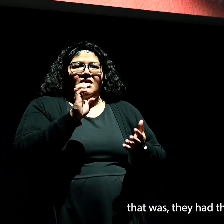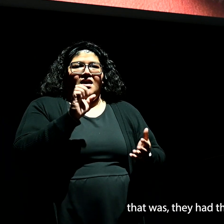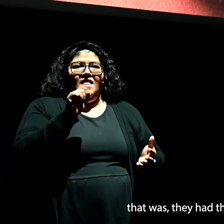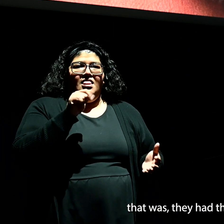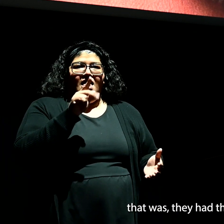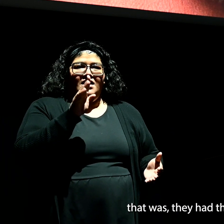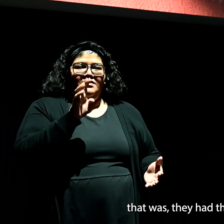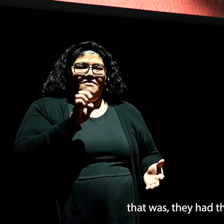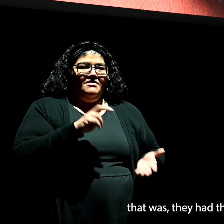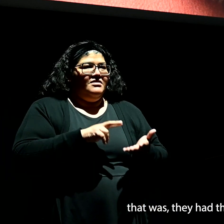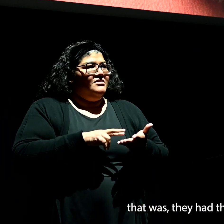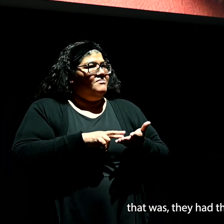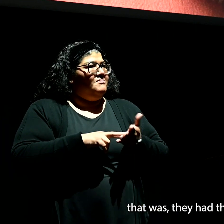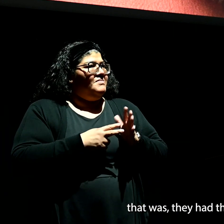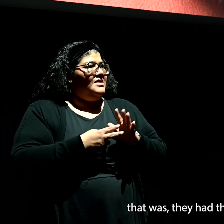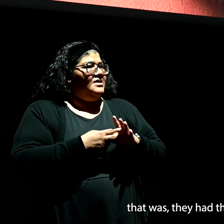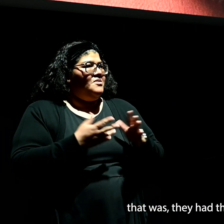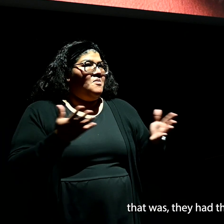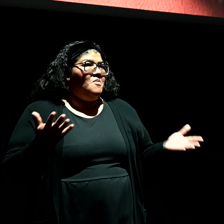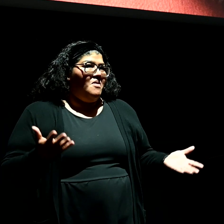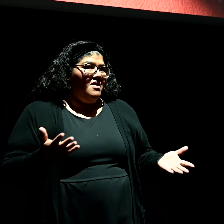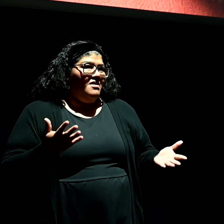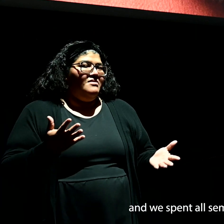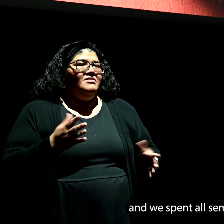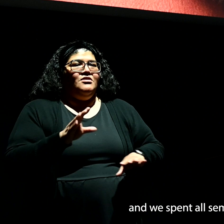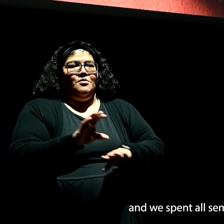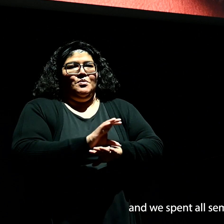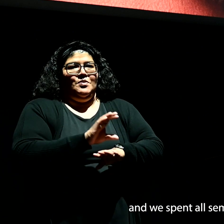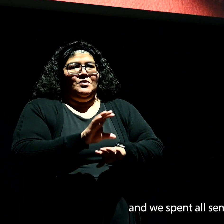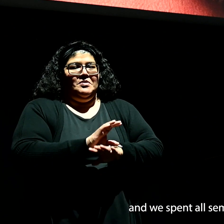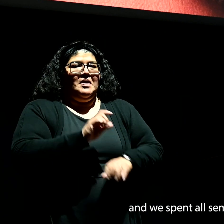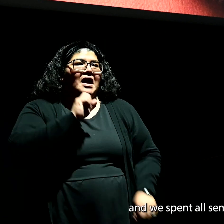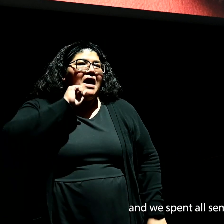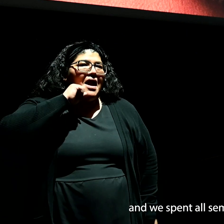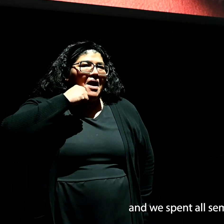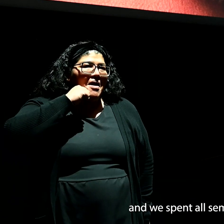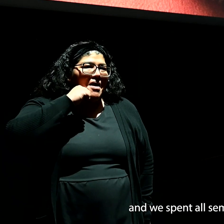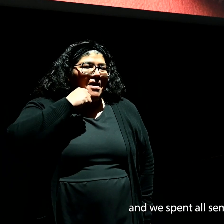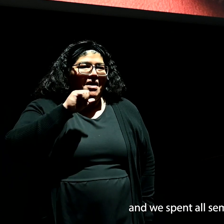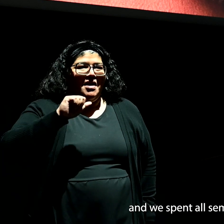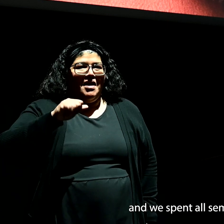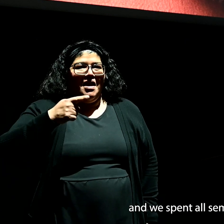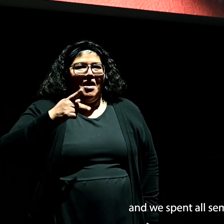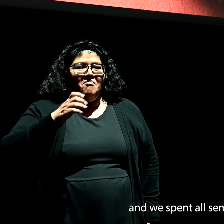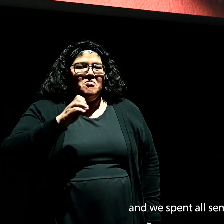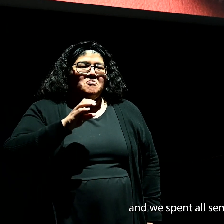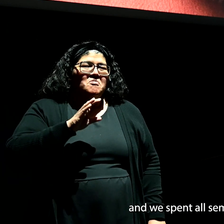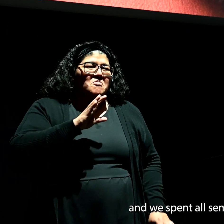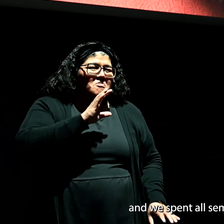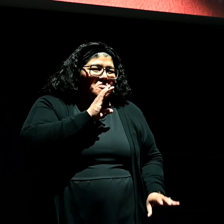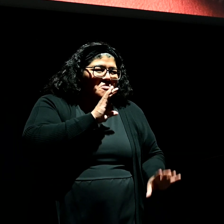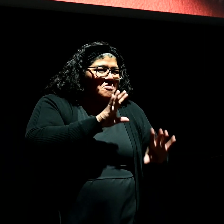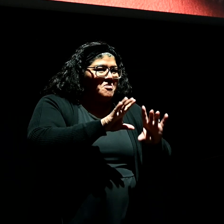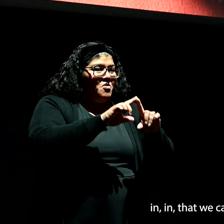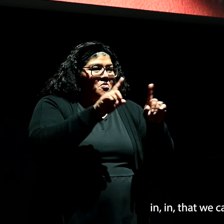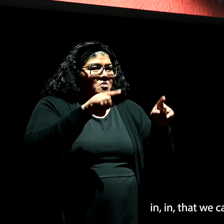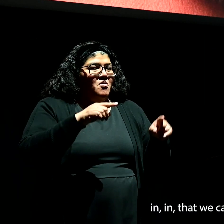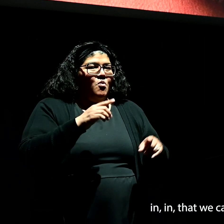they had these Apple computers, and we spent all semester creating a